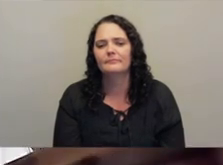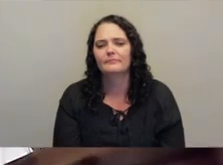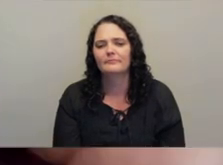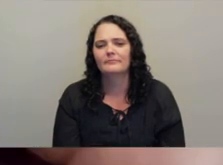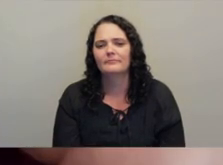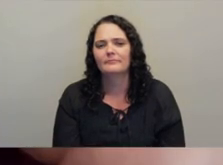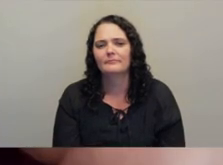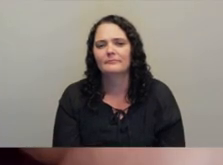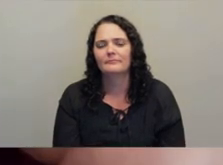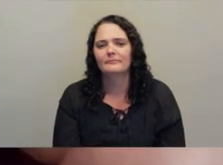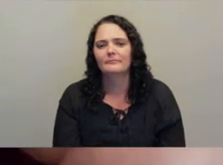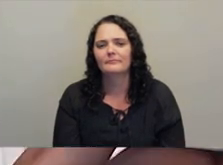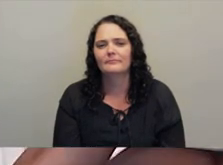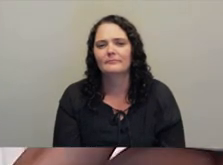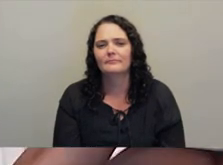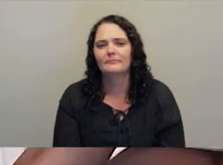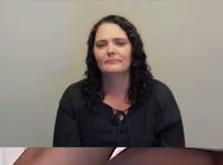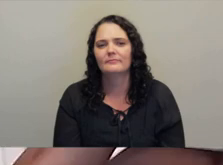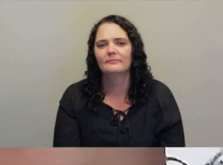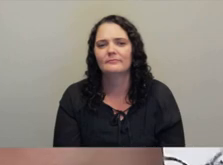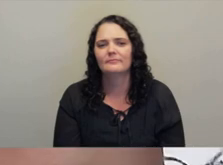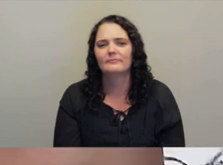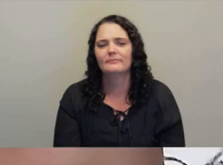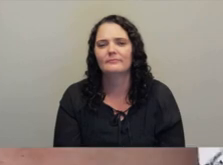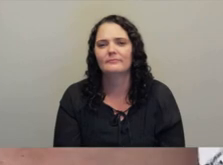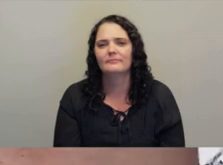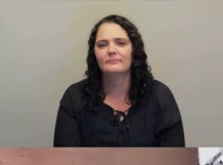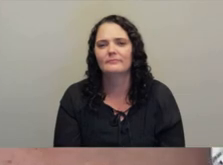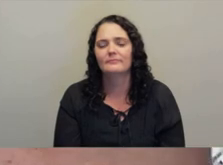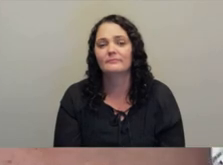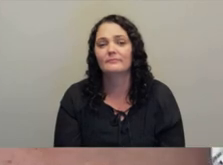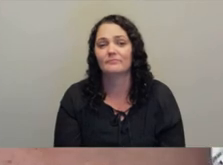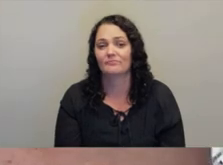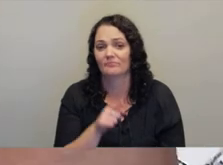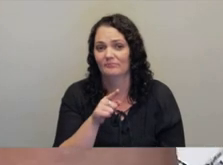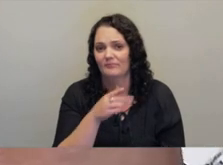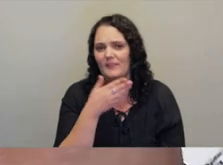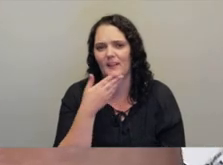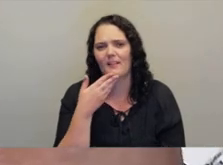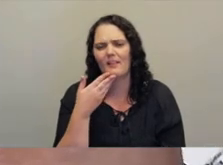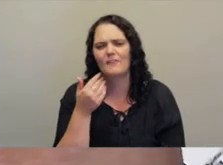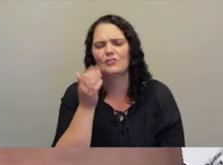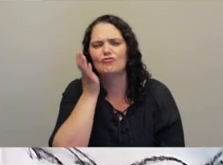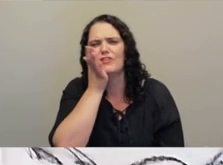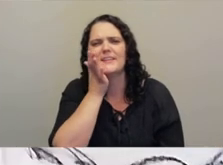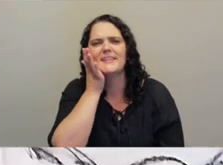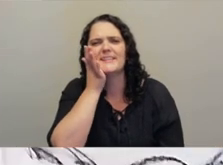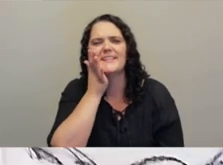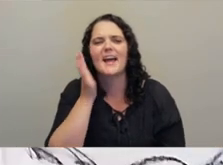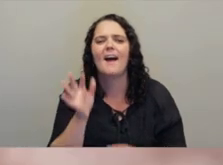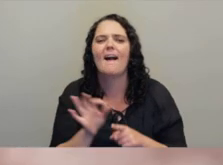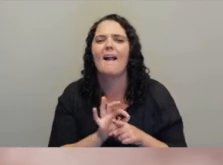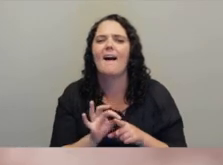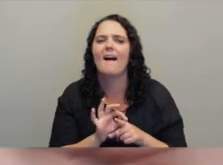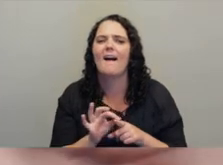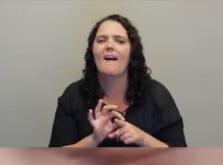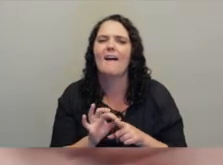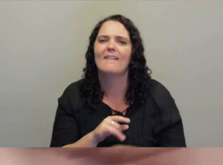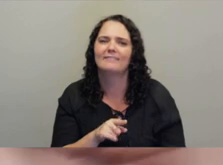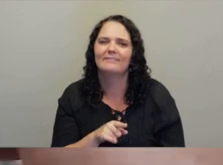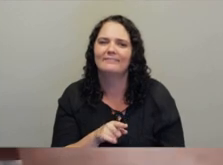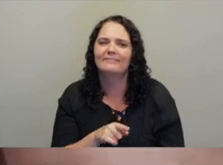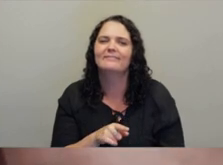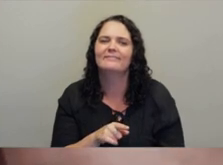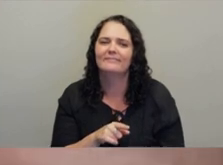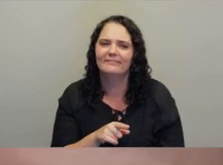There we go. And I'll do it right here so everybody can see that. And you can see it's a beautiful sort of a gray line. And the wonderful thing